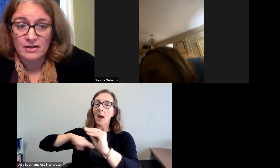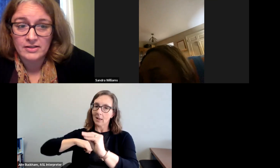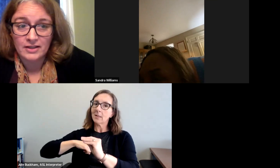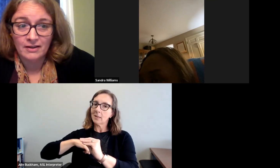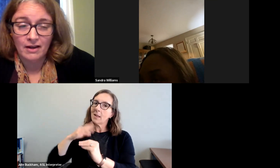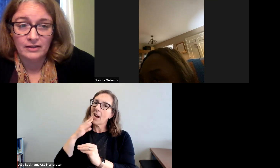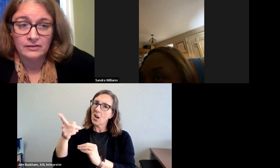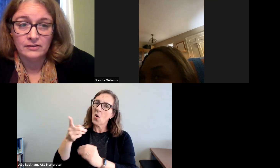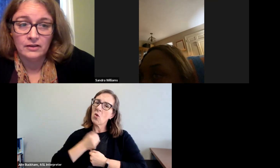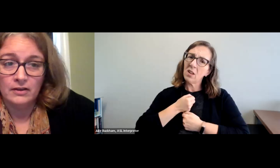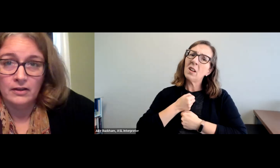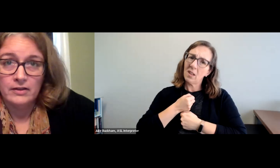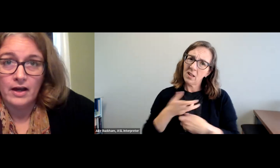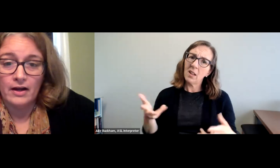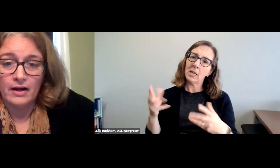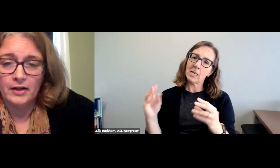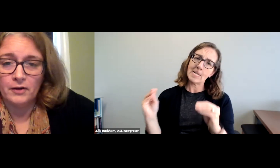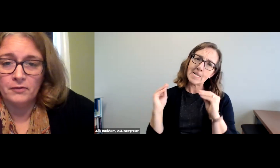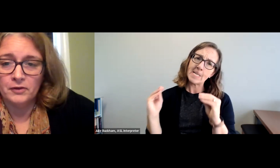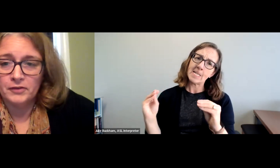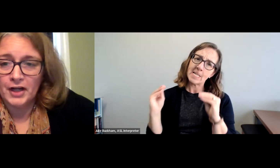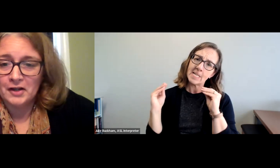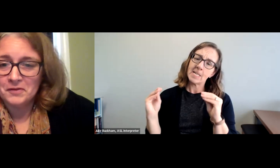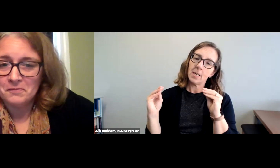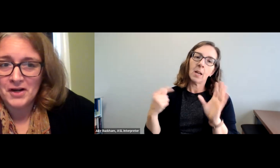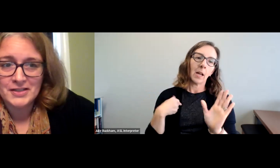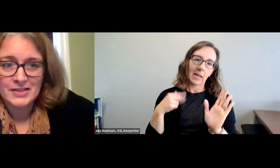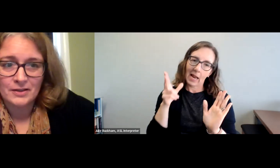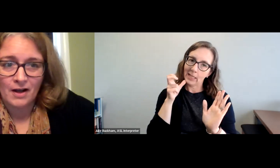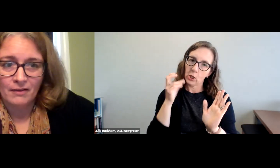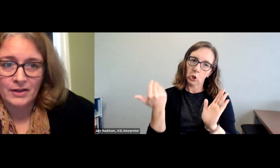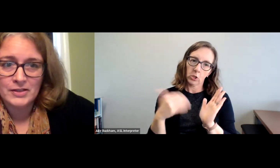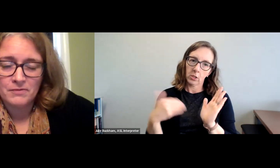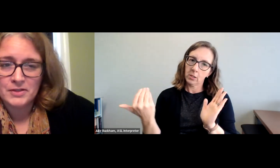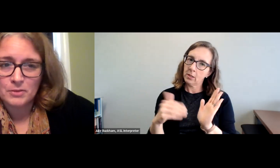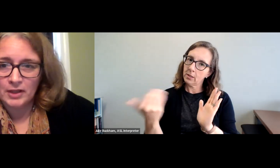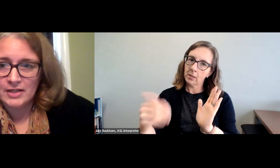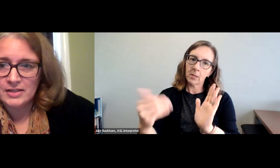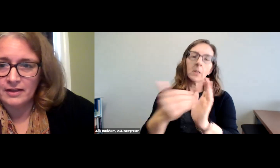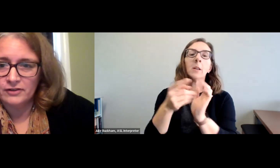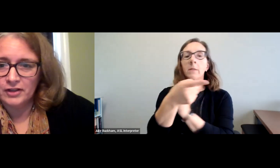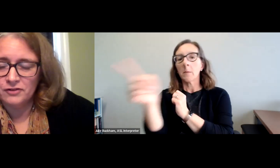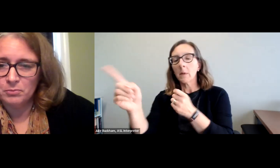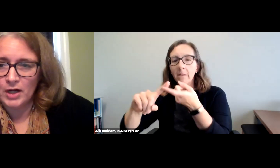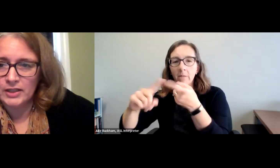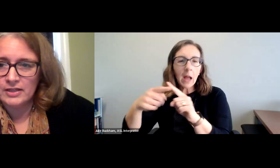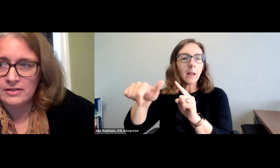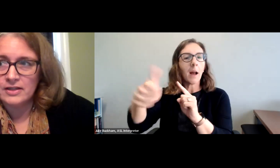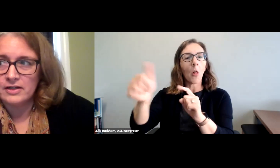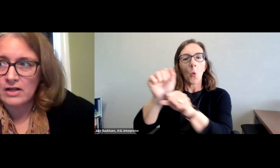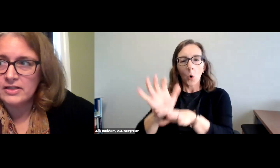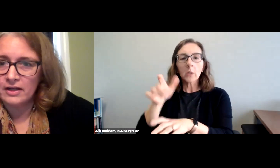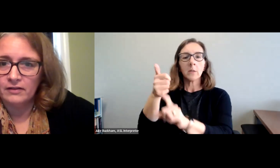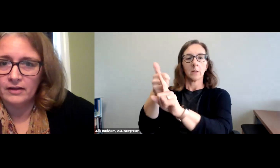be exhausting, and I hear over and over again from friends and colleagues who have disabilities that the education part